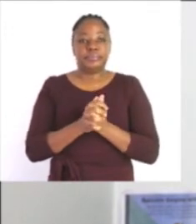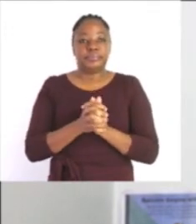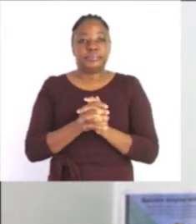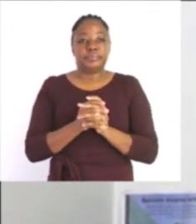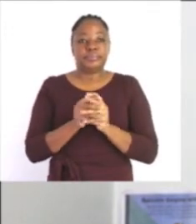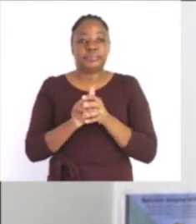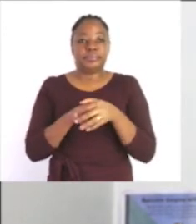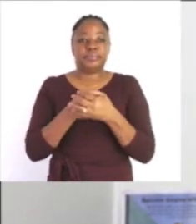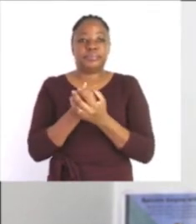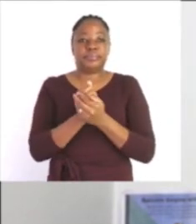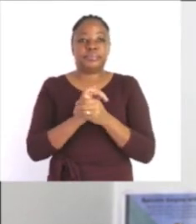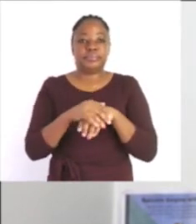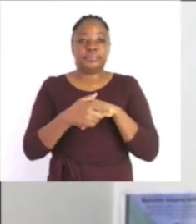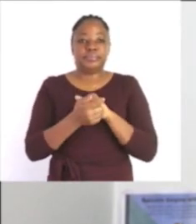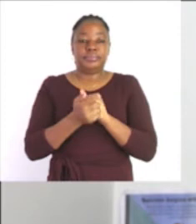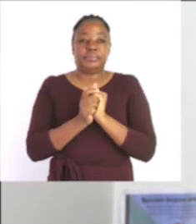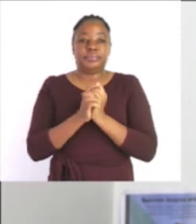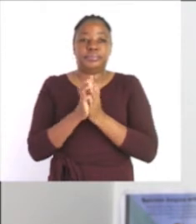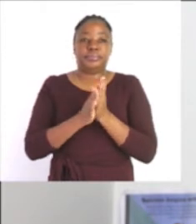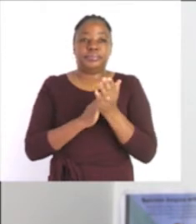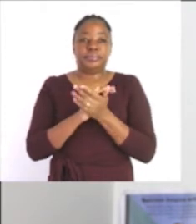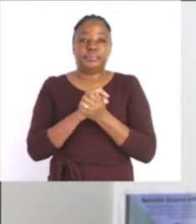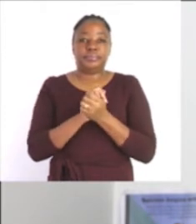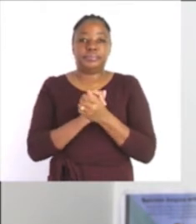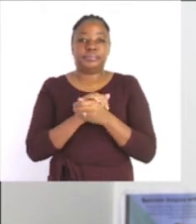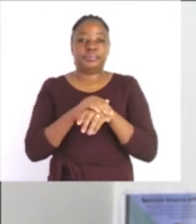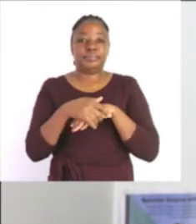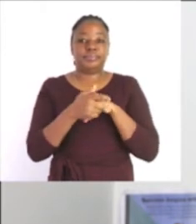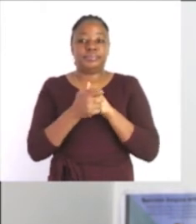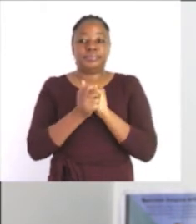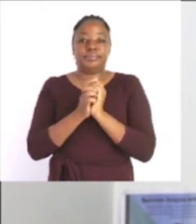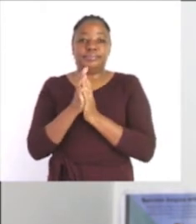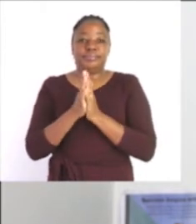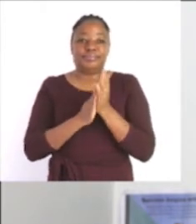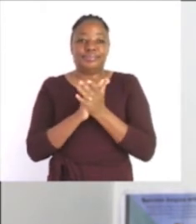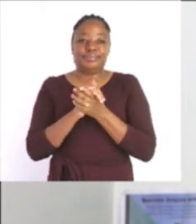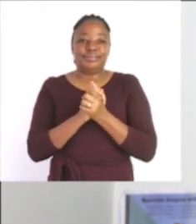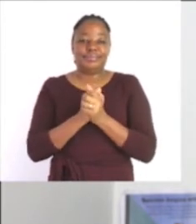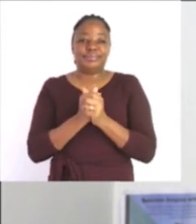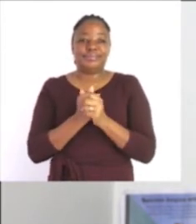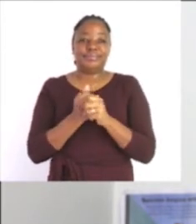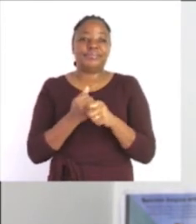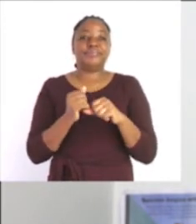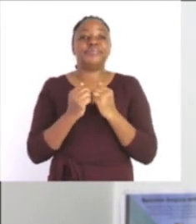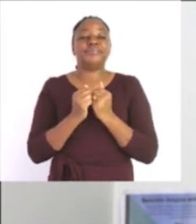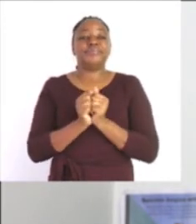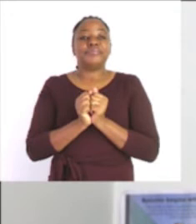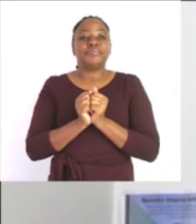is not just to protect you, but the people around you. So make sure you sanitize very